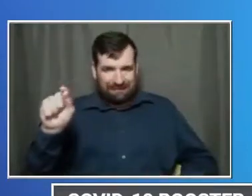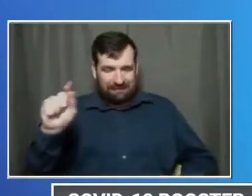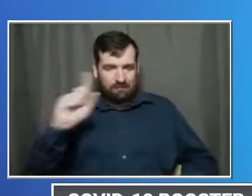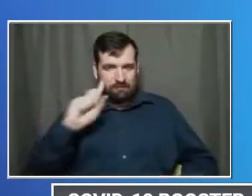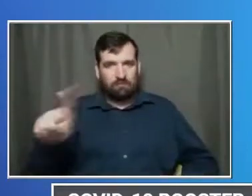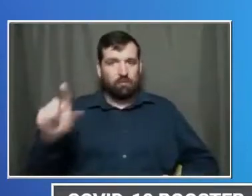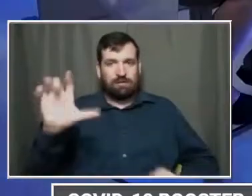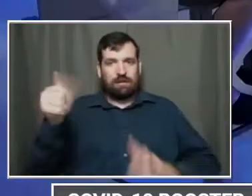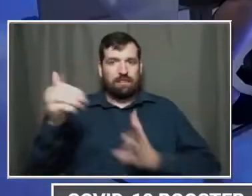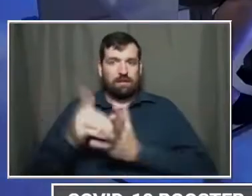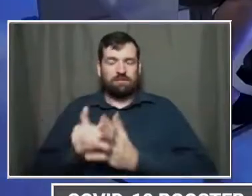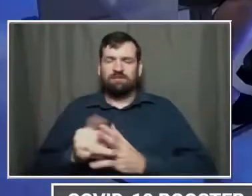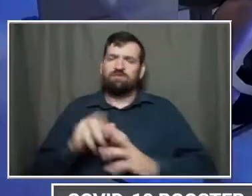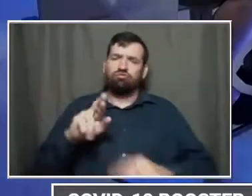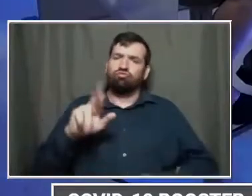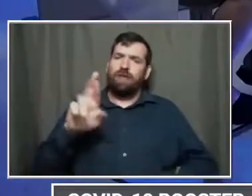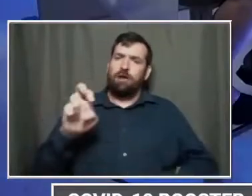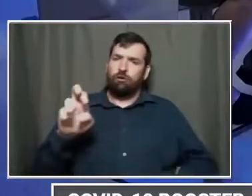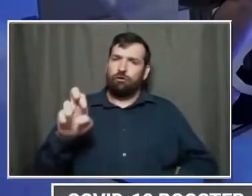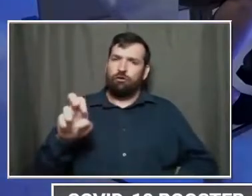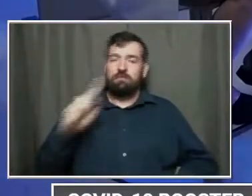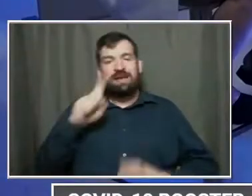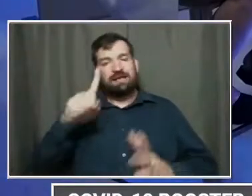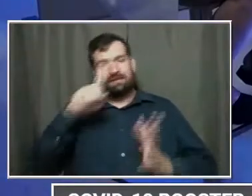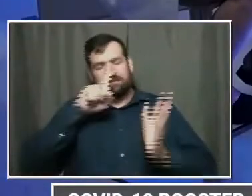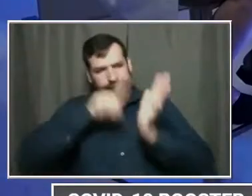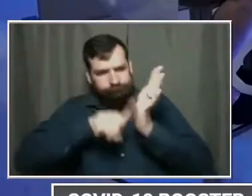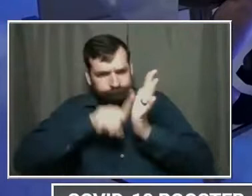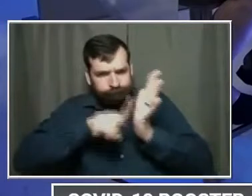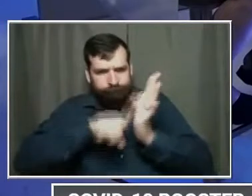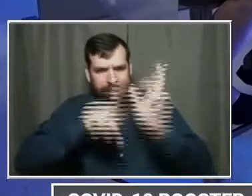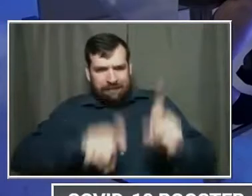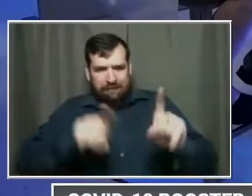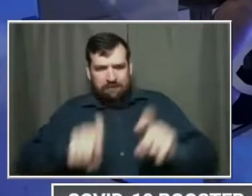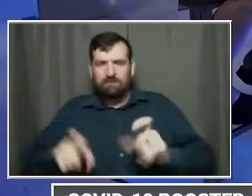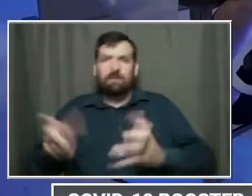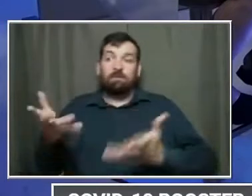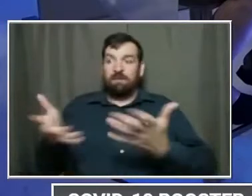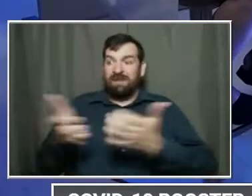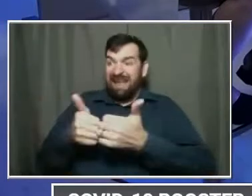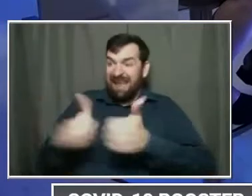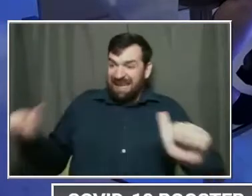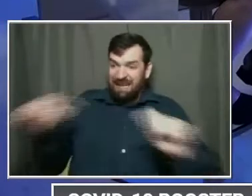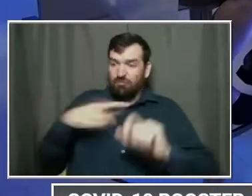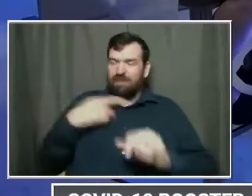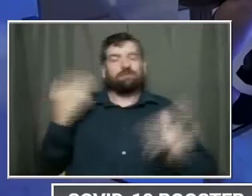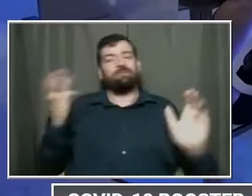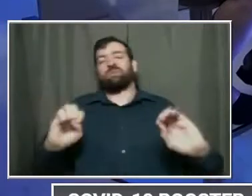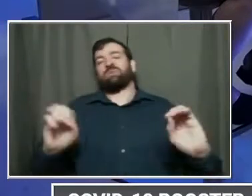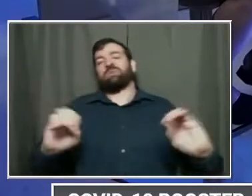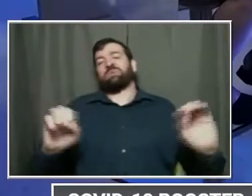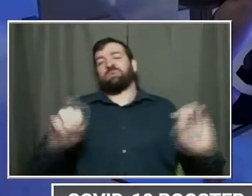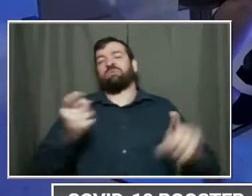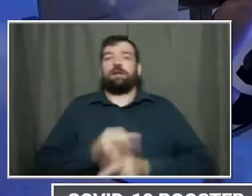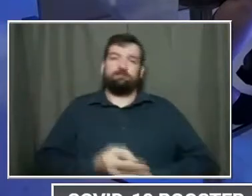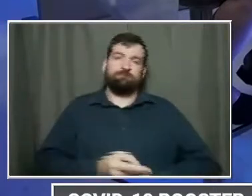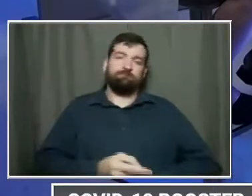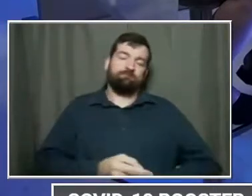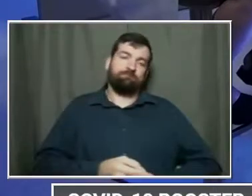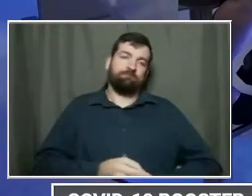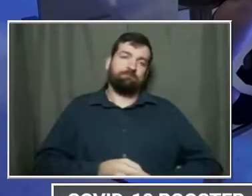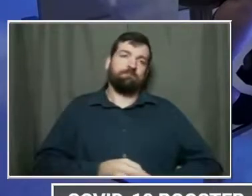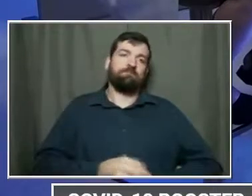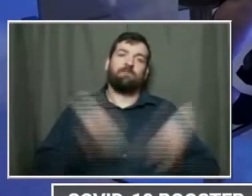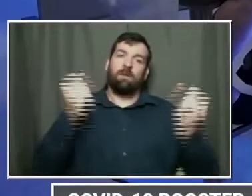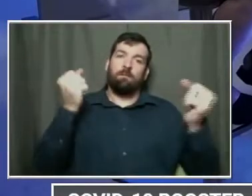with kidney disease. Because you're doing that deep testing. yes. I mean, you're not going to go with somebody who may have any risk of having any sort of kidney That's failure correct. down the road. There's a lot of hurdles they have